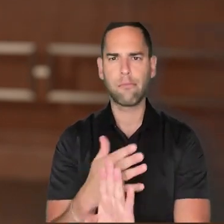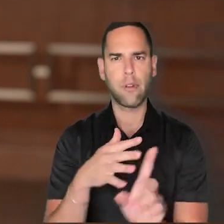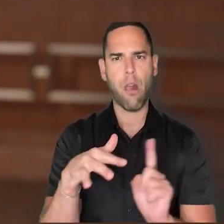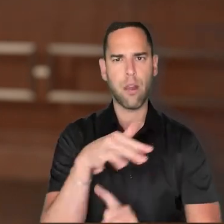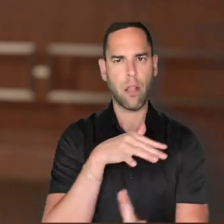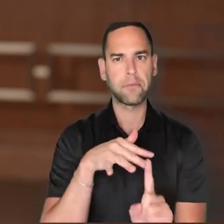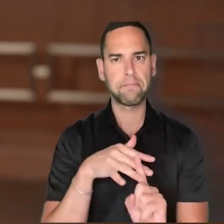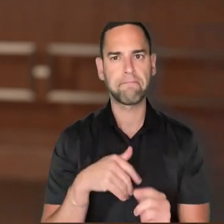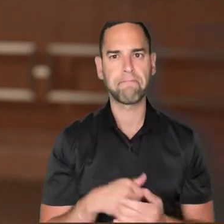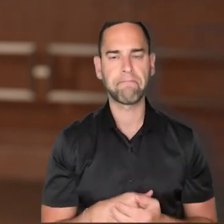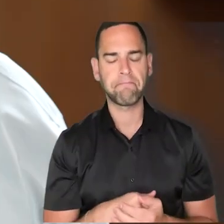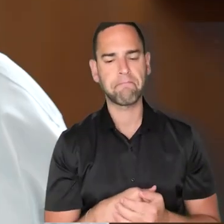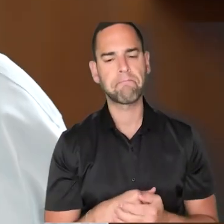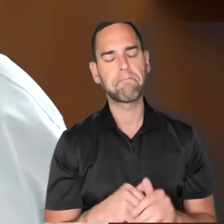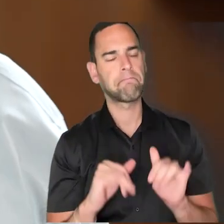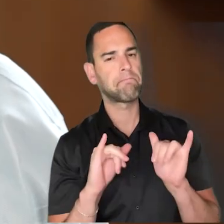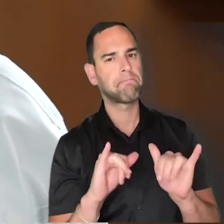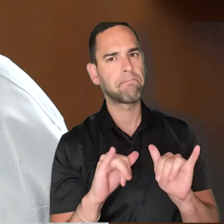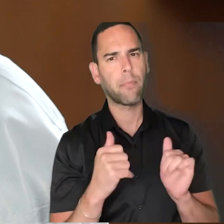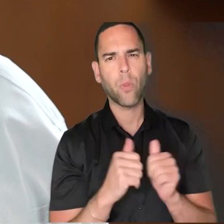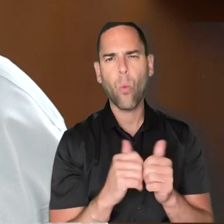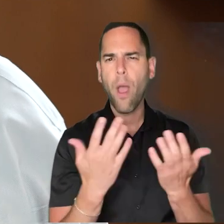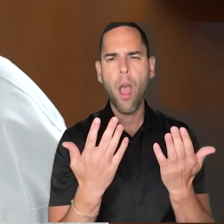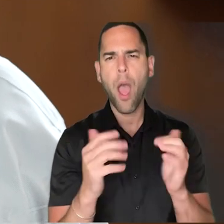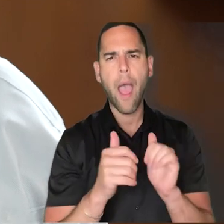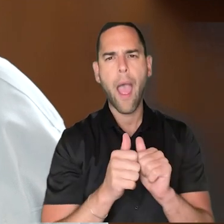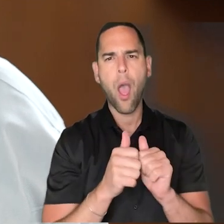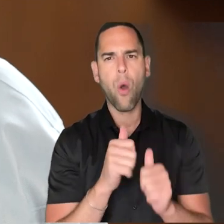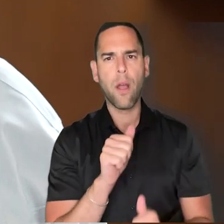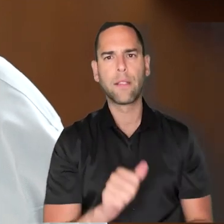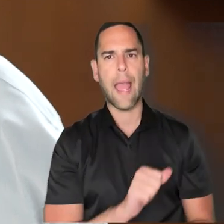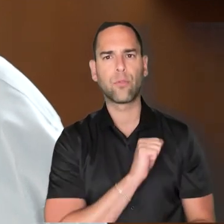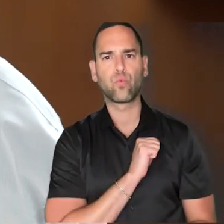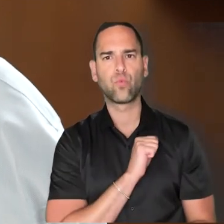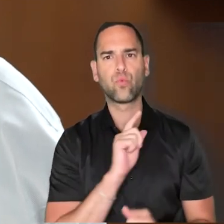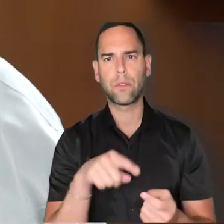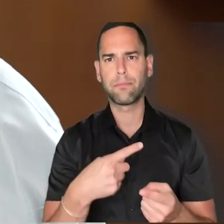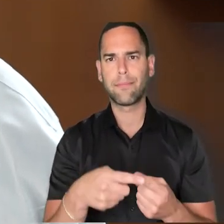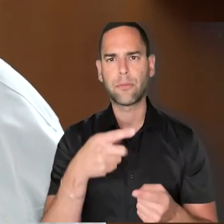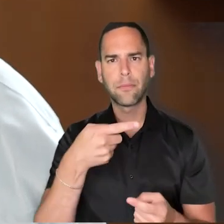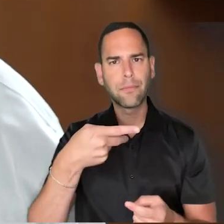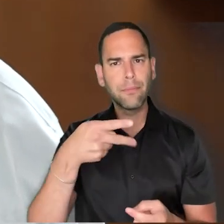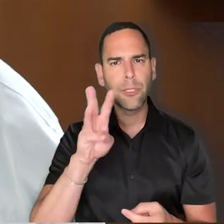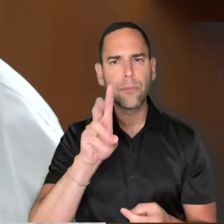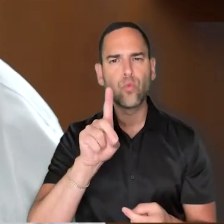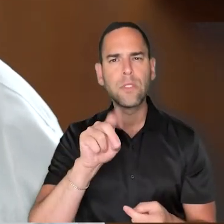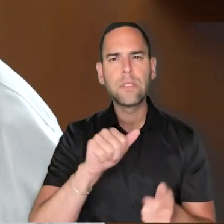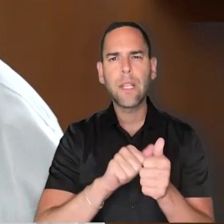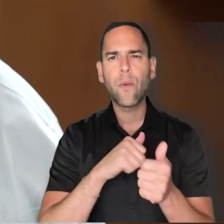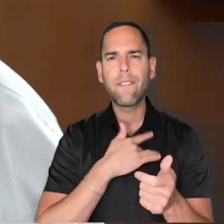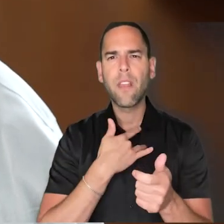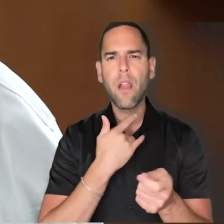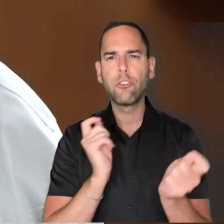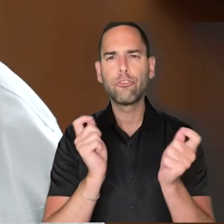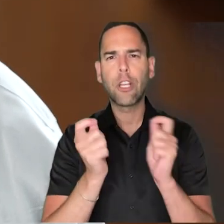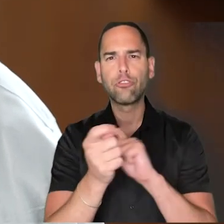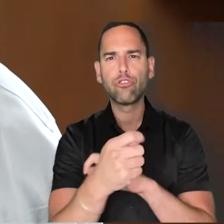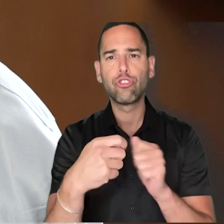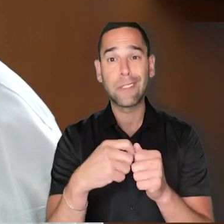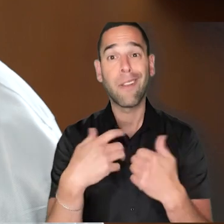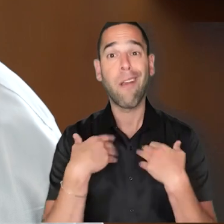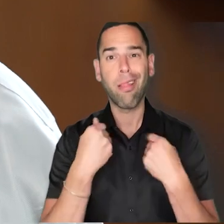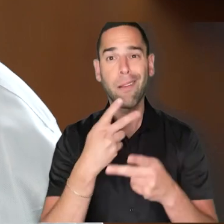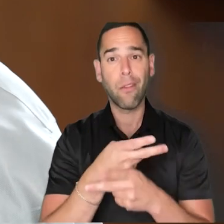full context. So how do you think that historically attitudes about people with disabilities have